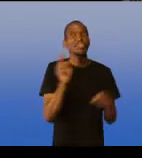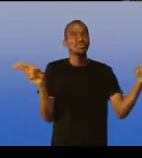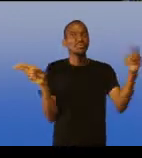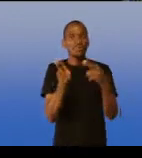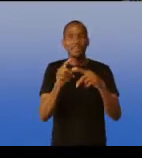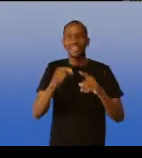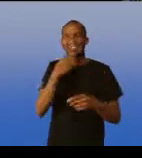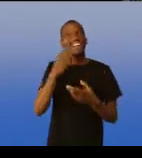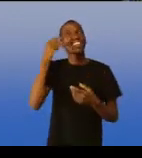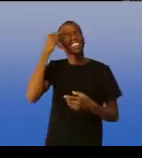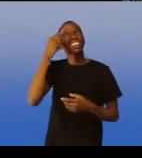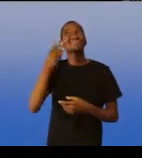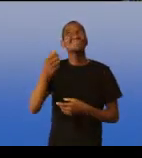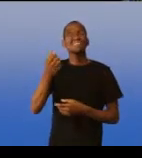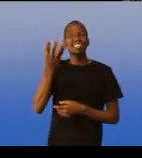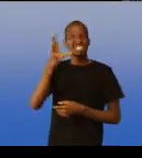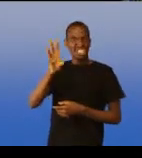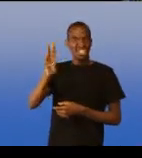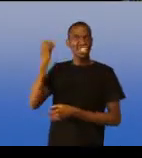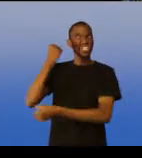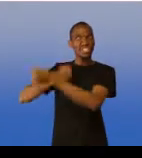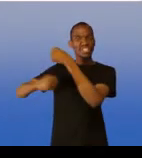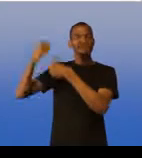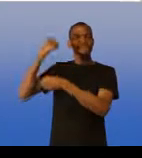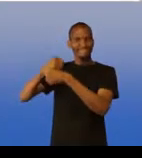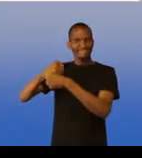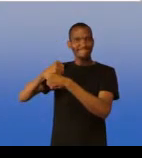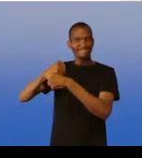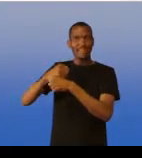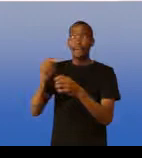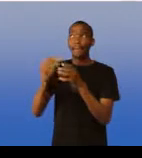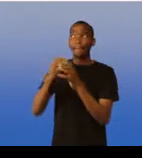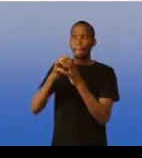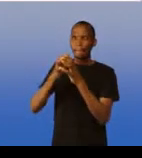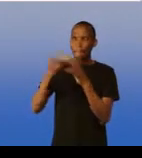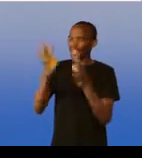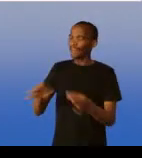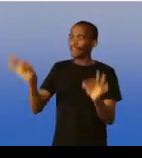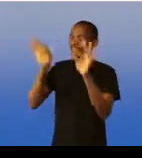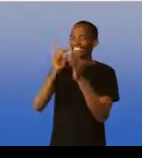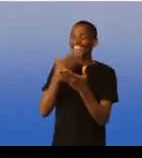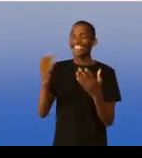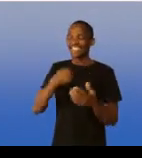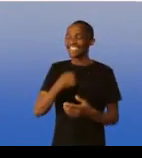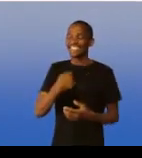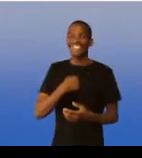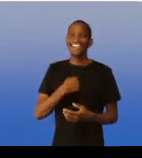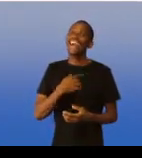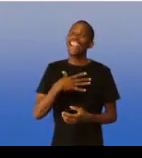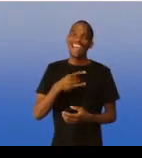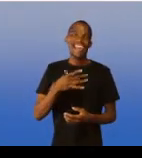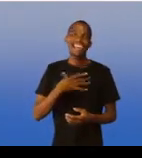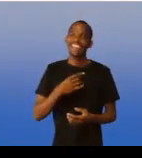think it's like 16 years ago, we've been together. One of the biggest things that we fight about is I like